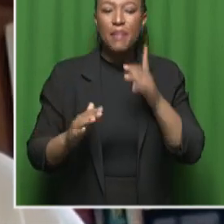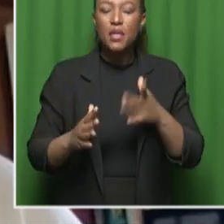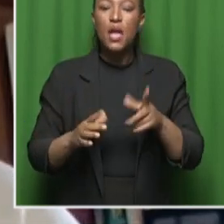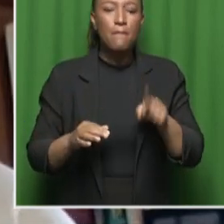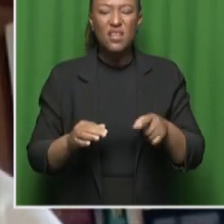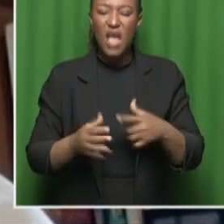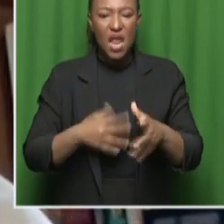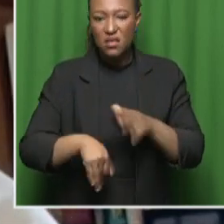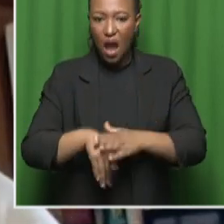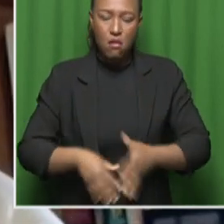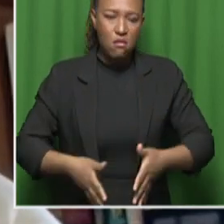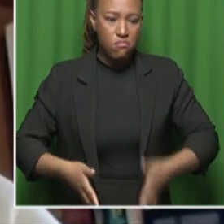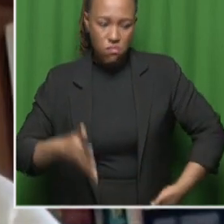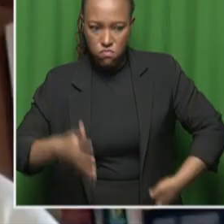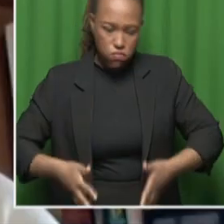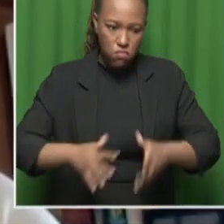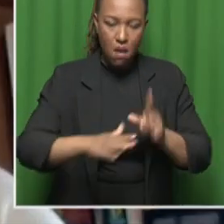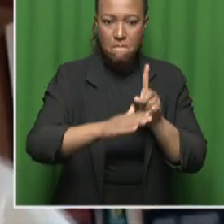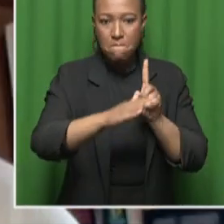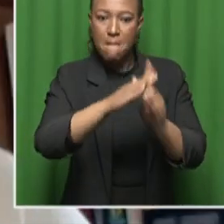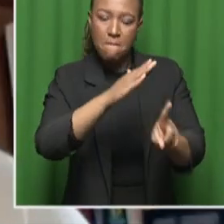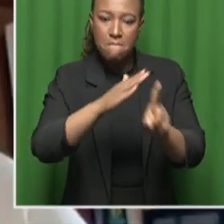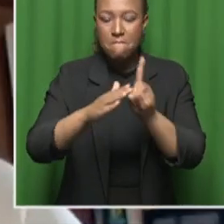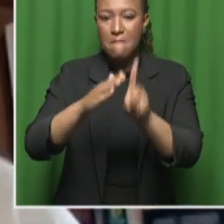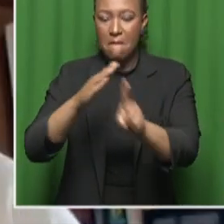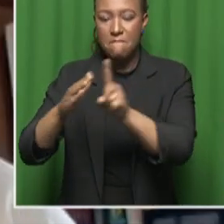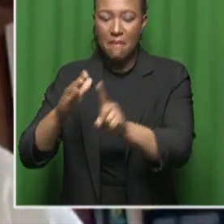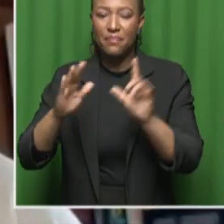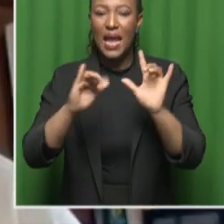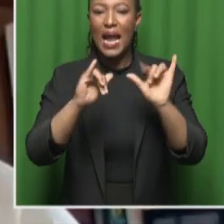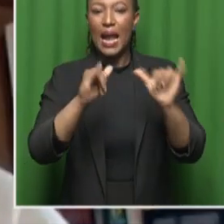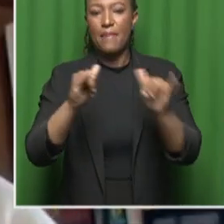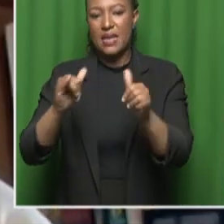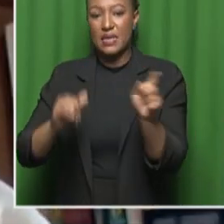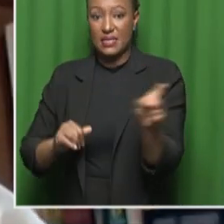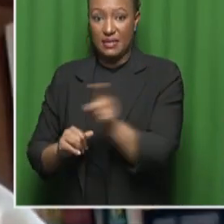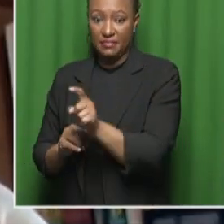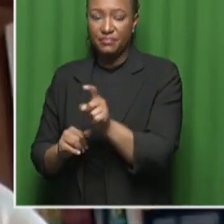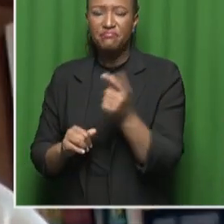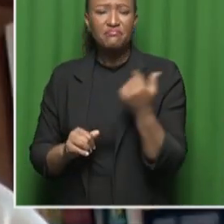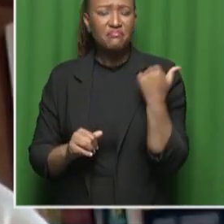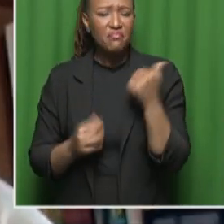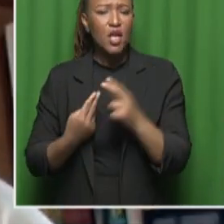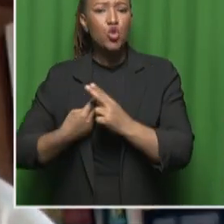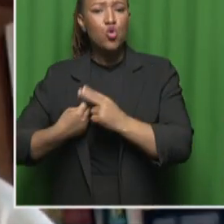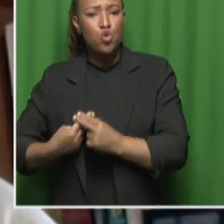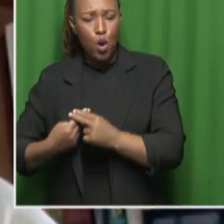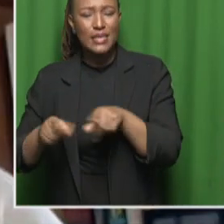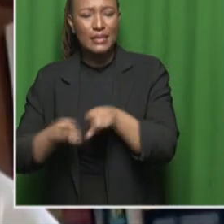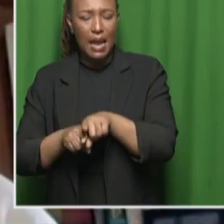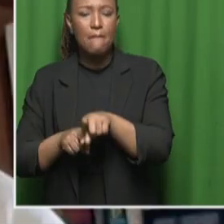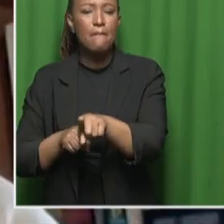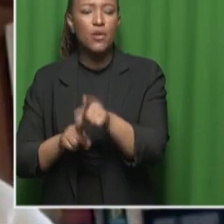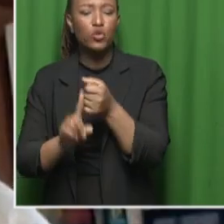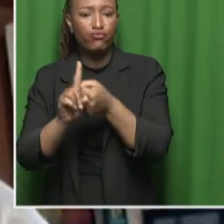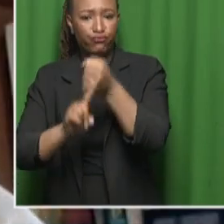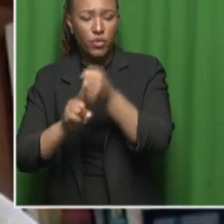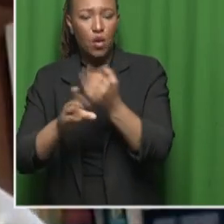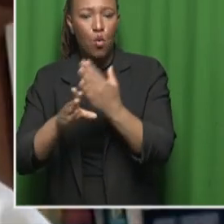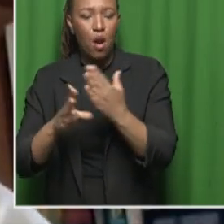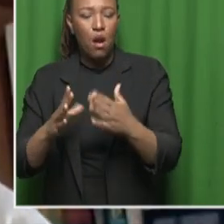are trained in Work and Safety Act. They have to look after workers' working conditions. And so we are